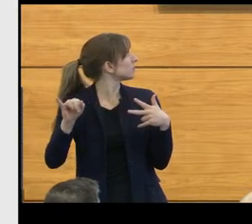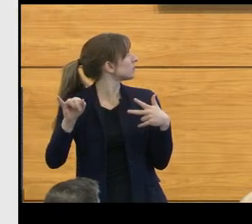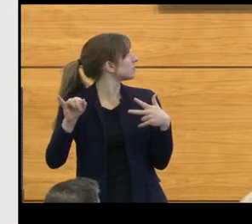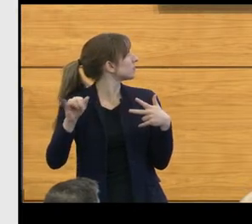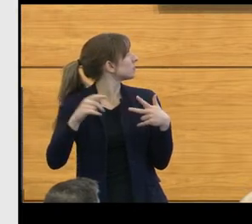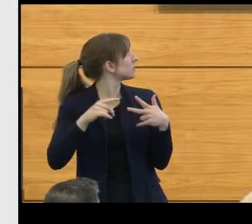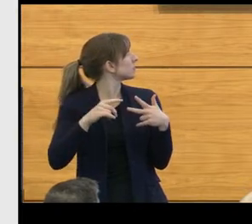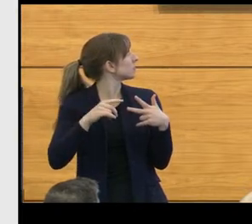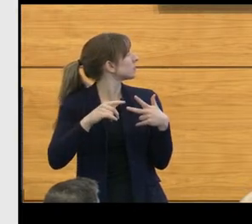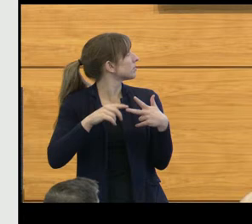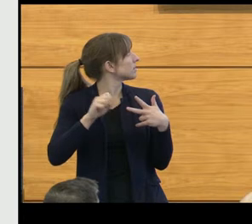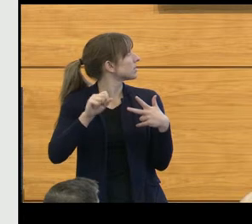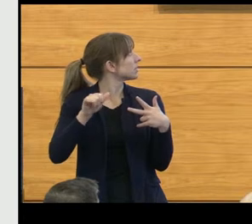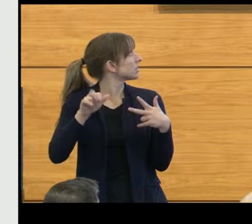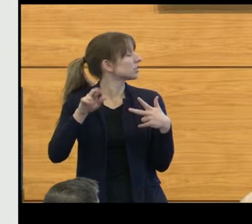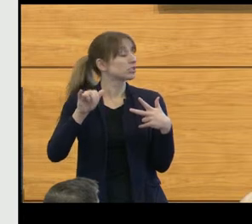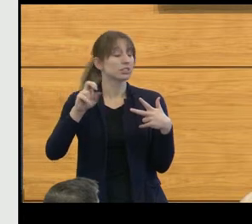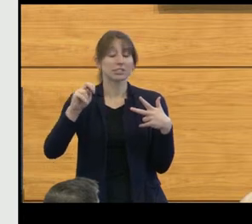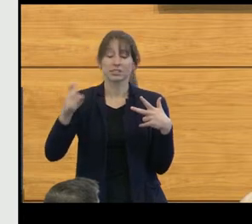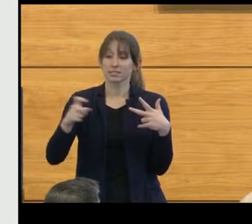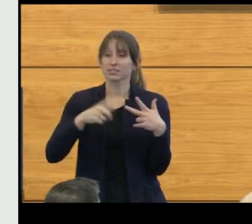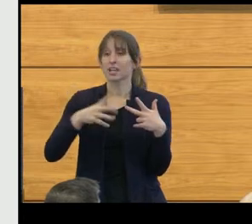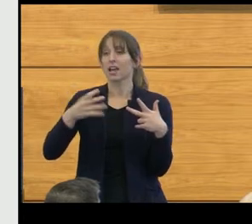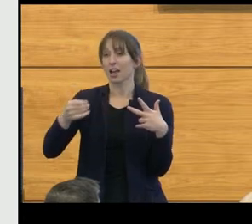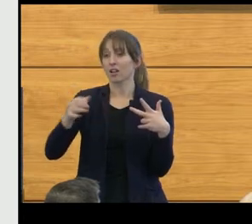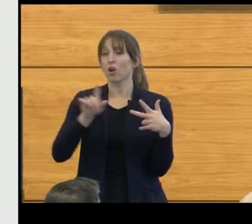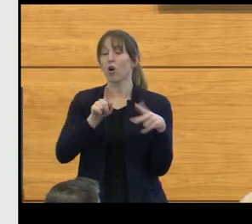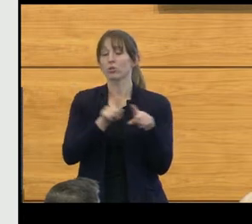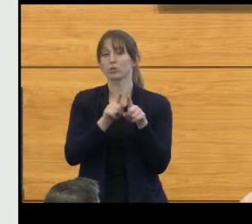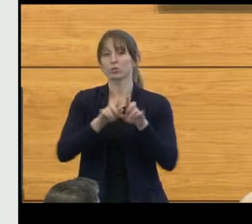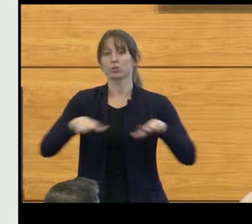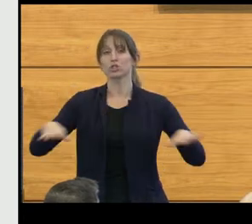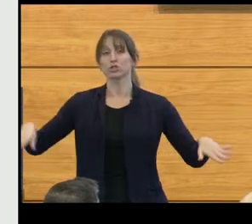called syrinxes. And I'm going to talk about pediatric brain tumors.